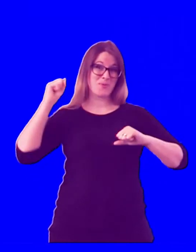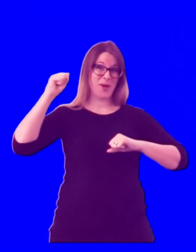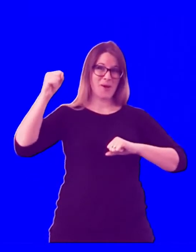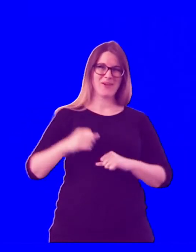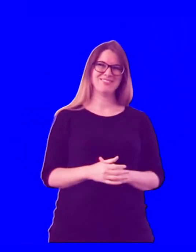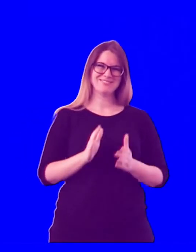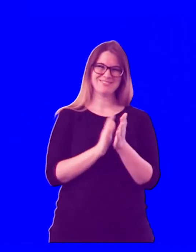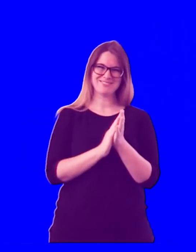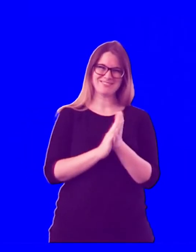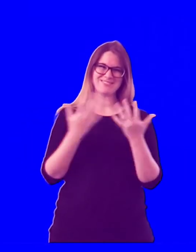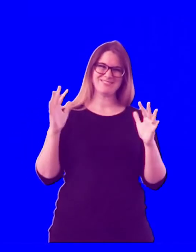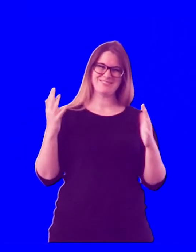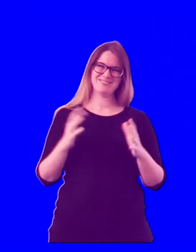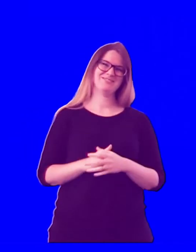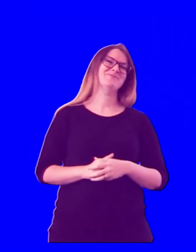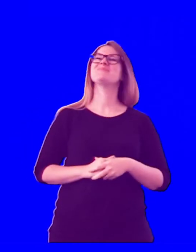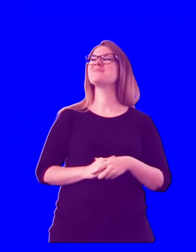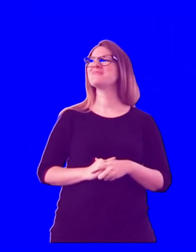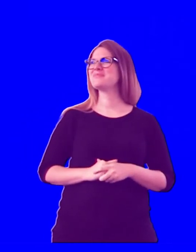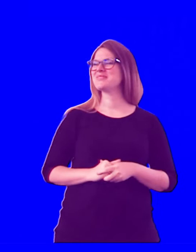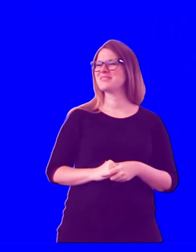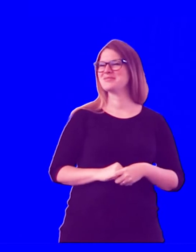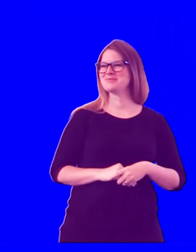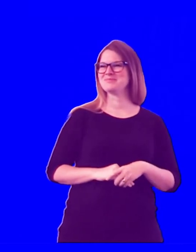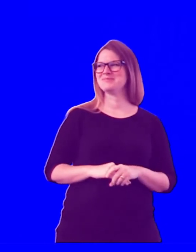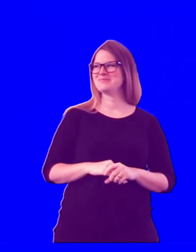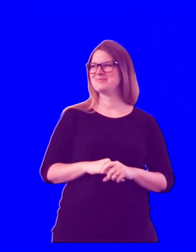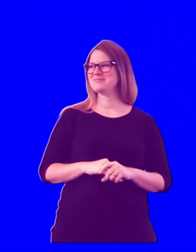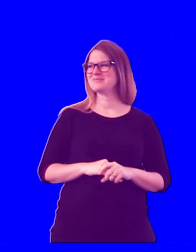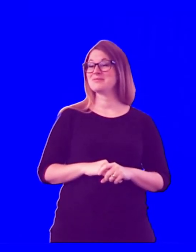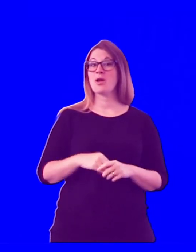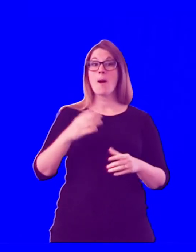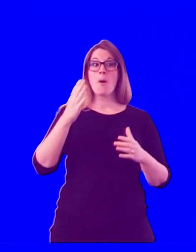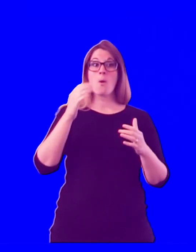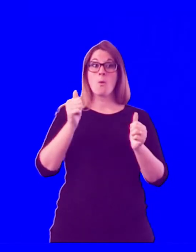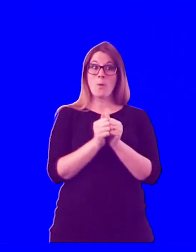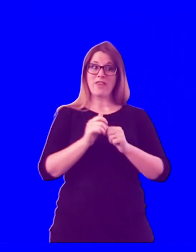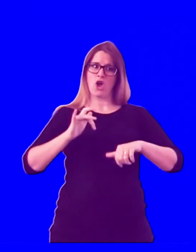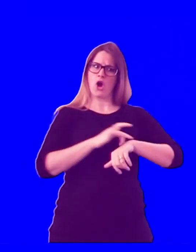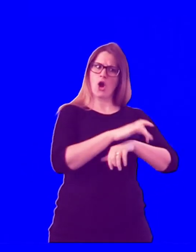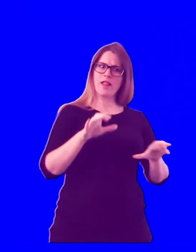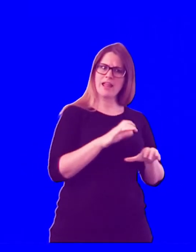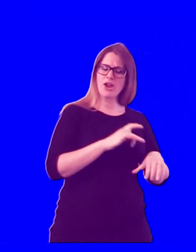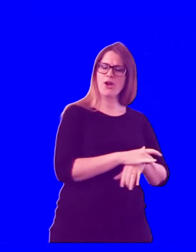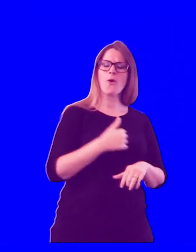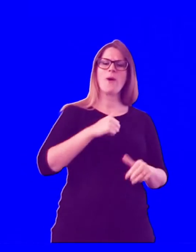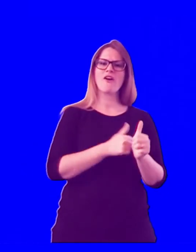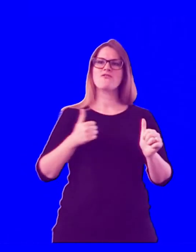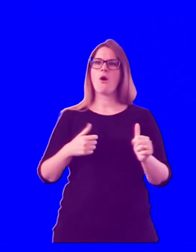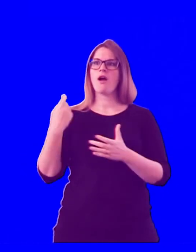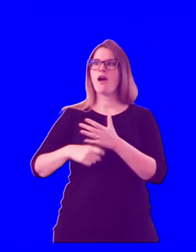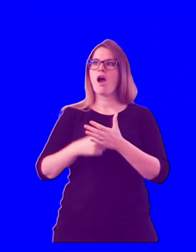give a clap to that one. Do it early, do it right. By doing it early, we can avoid